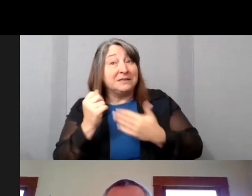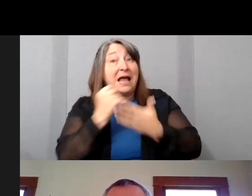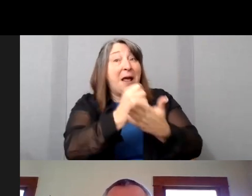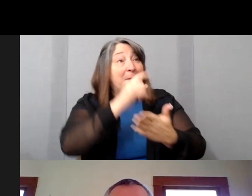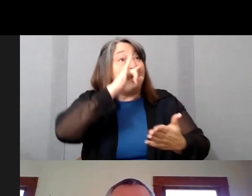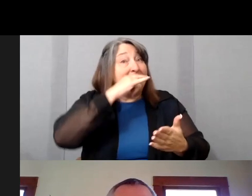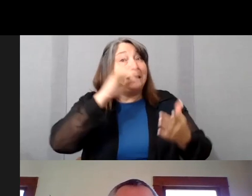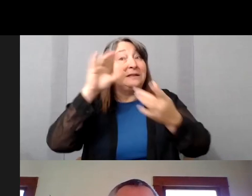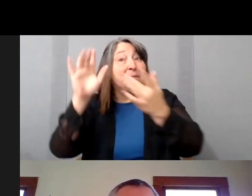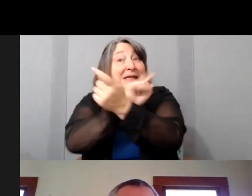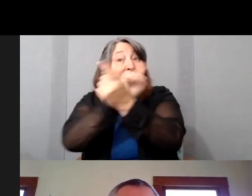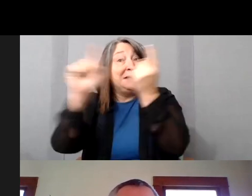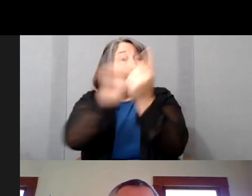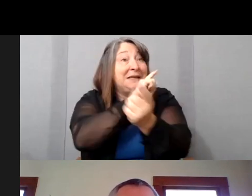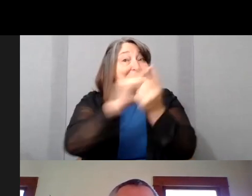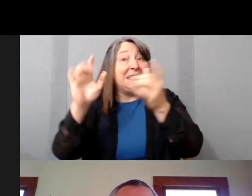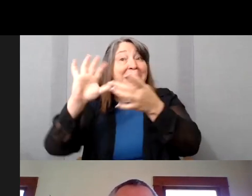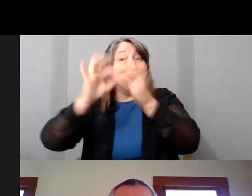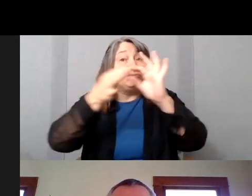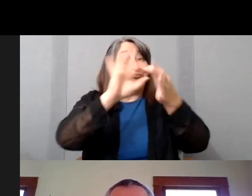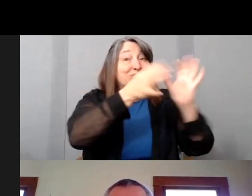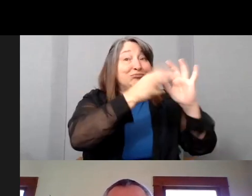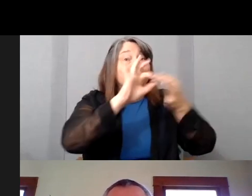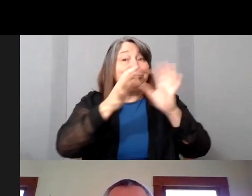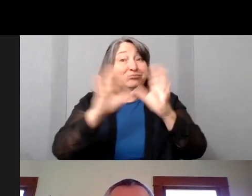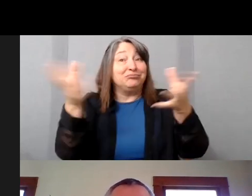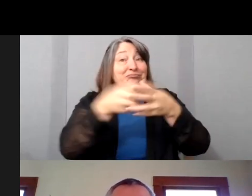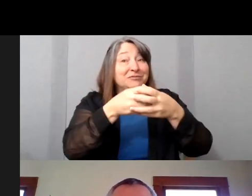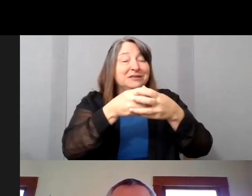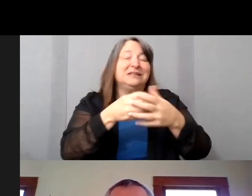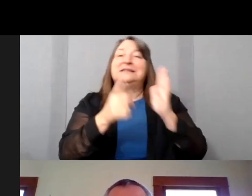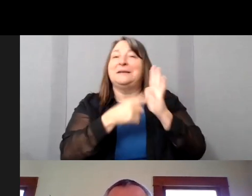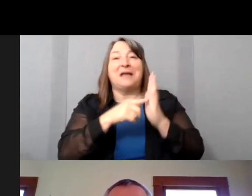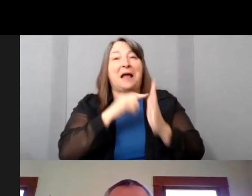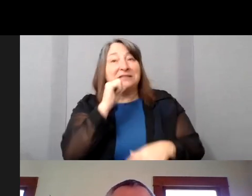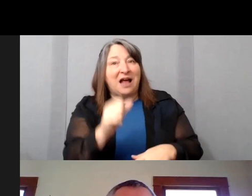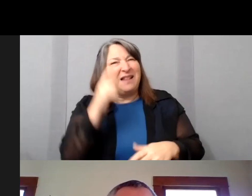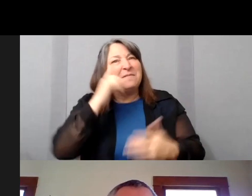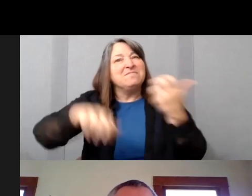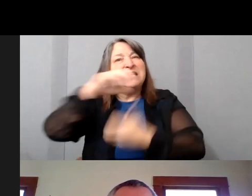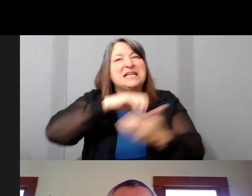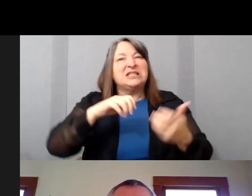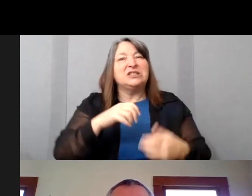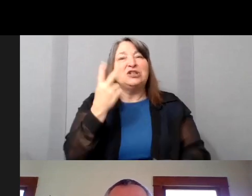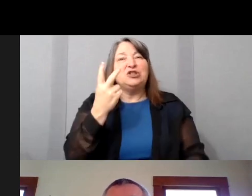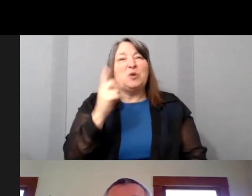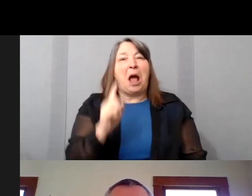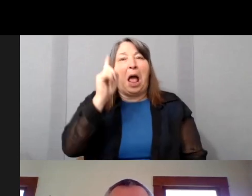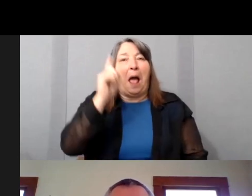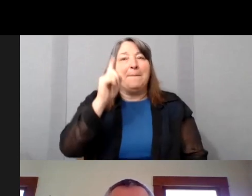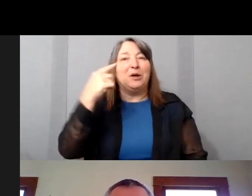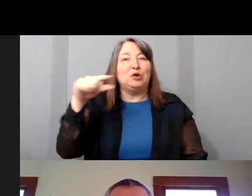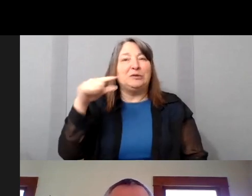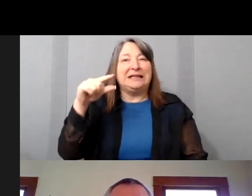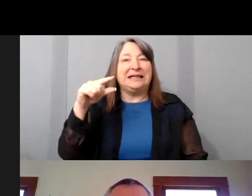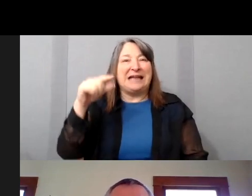So for some of these, it was a real mixed bag. I think the one where you see the two up green arrows at the bottom there, almost